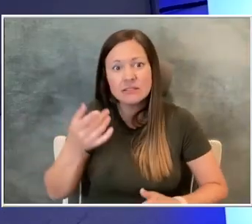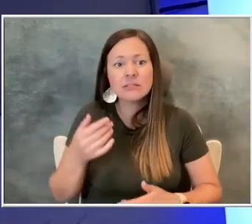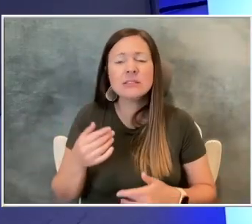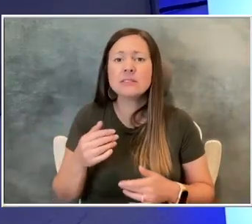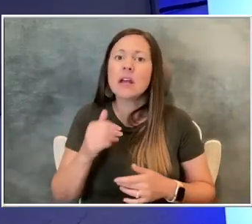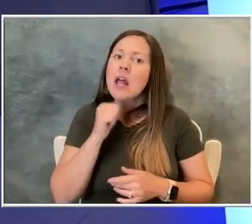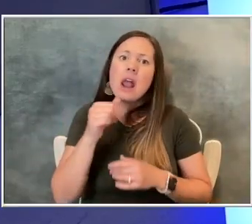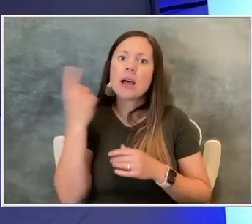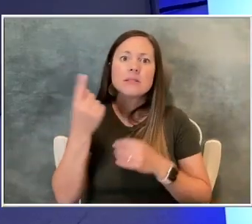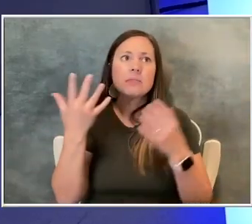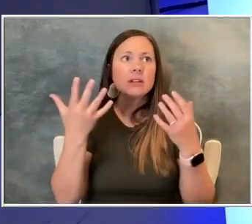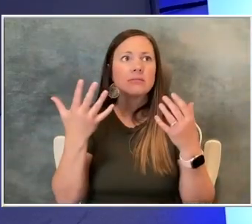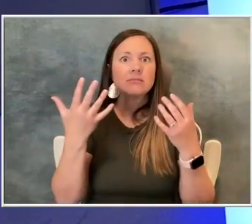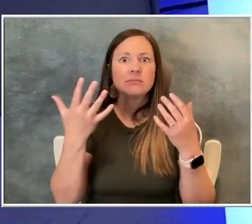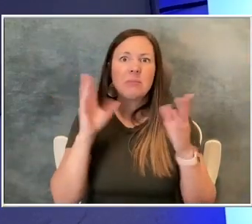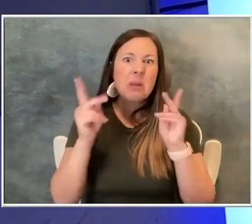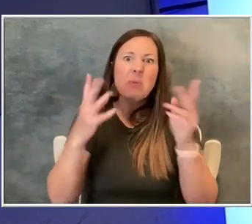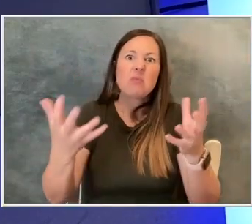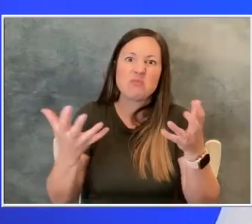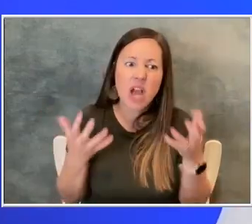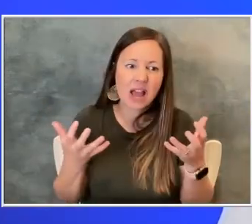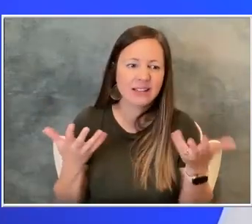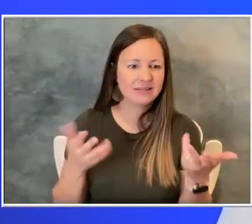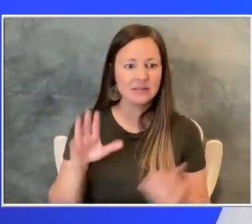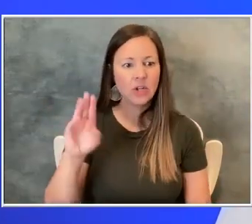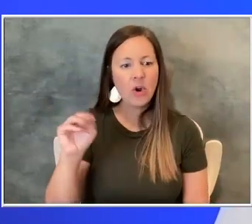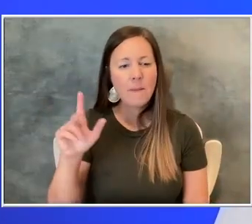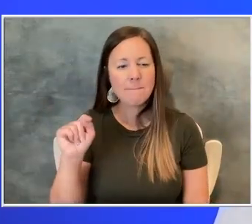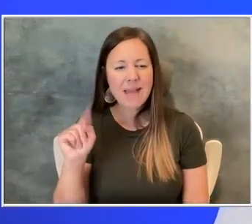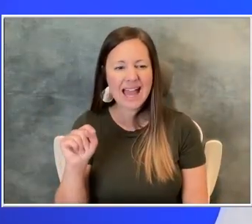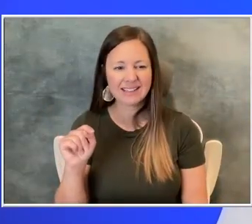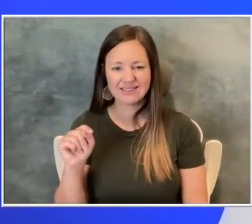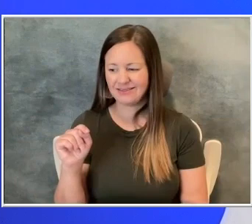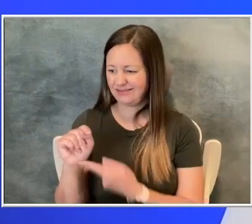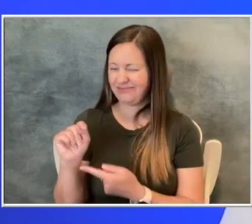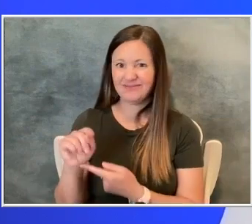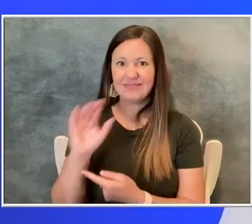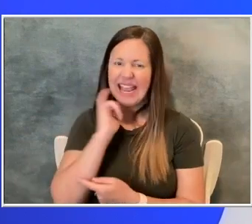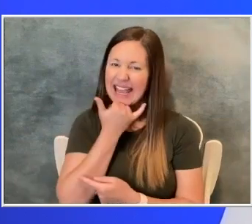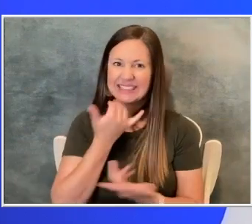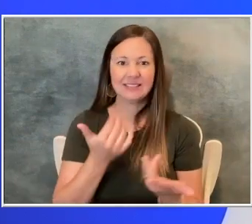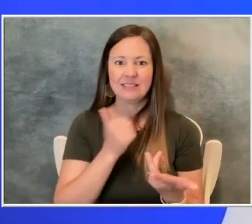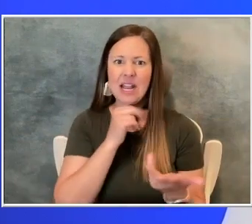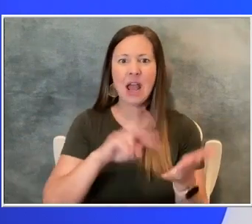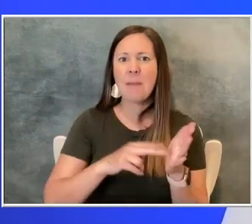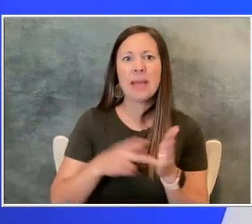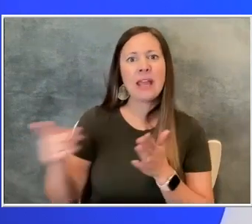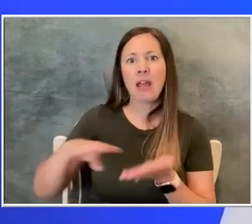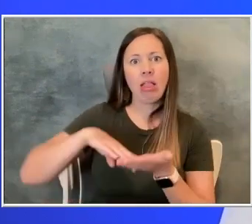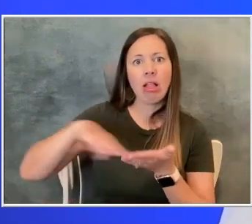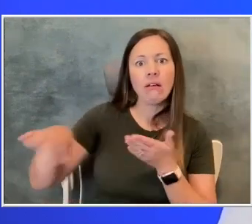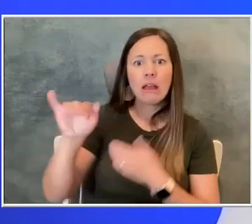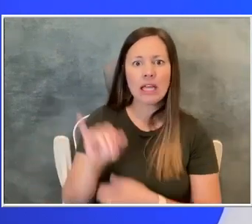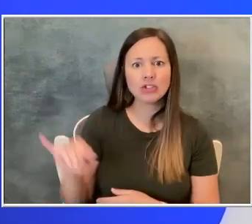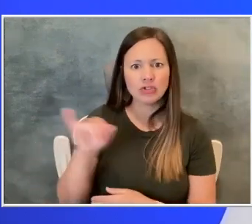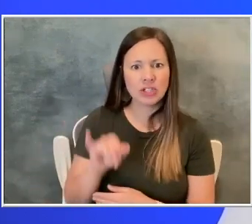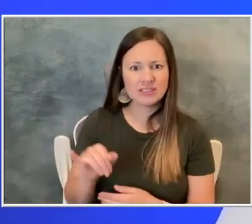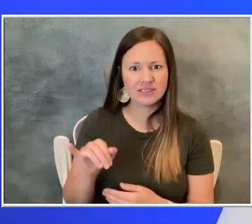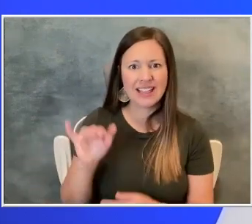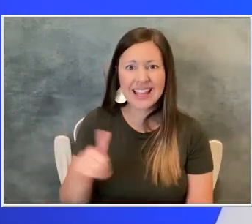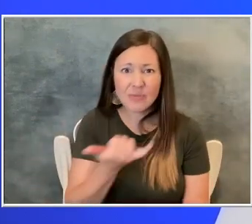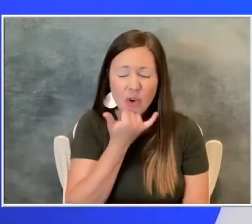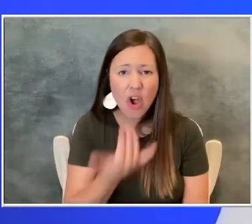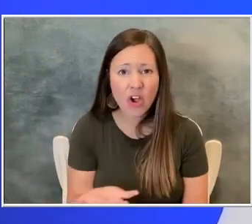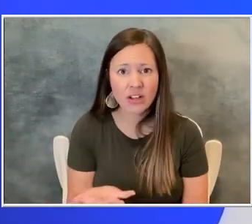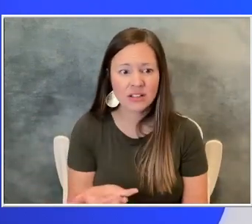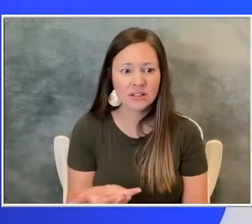Right. You know, Matt didn't. It was an accident. That doesn't mean he's exempt from any insurance because he had an accident. That's wrong, right?